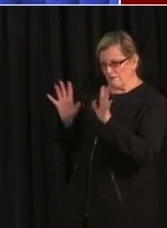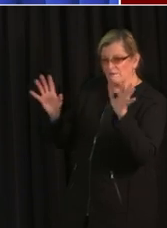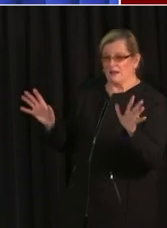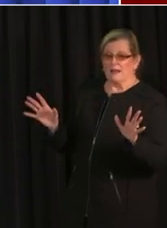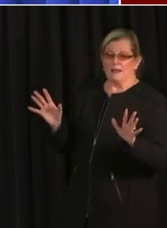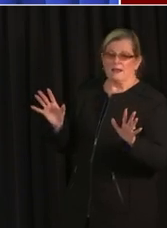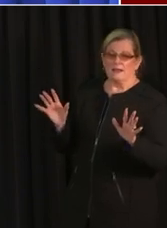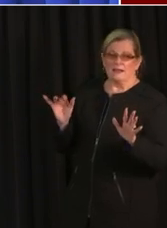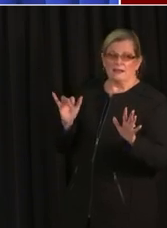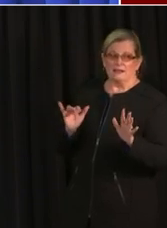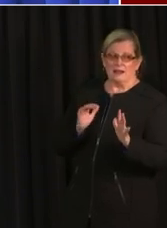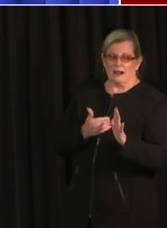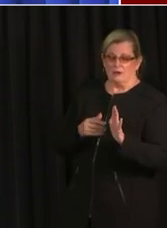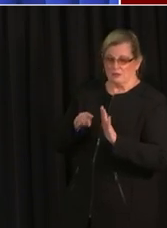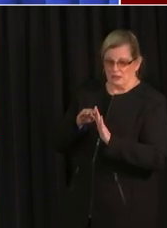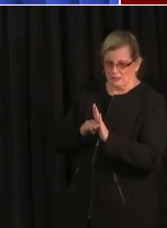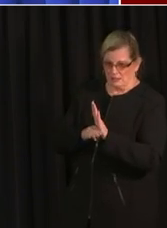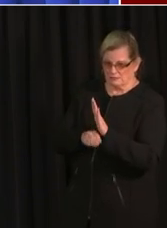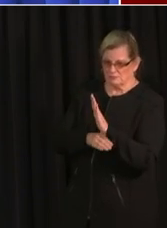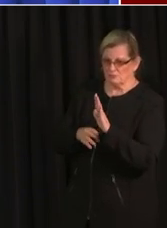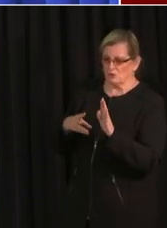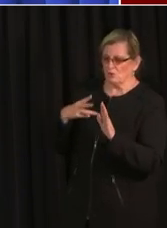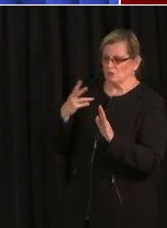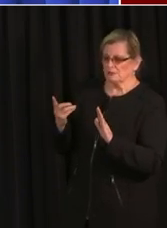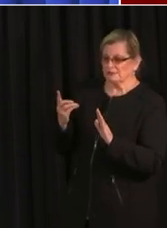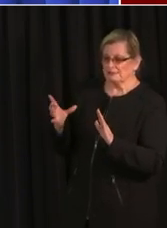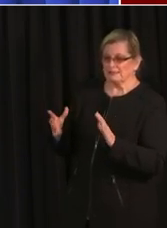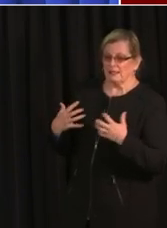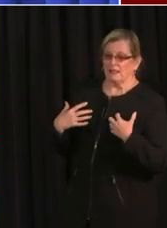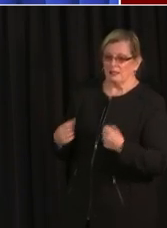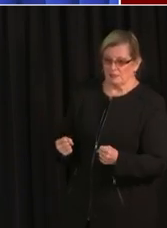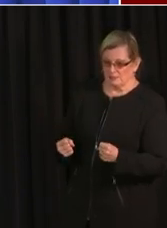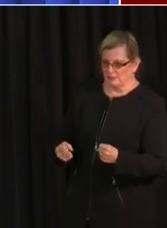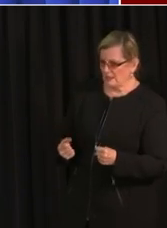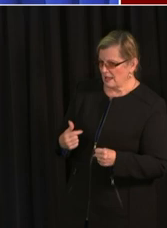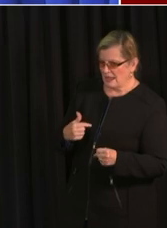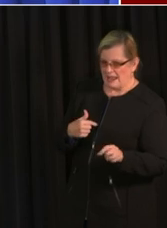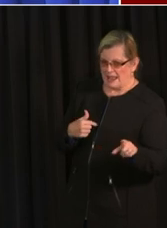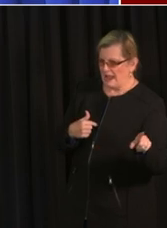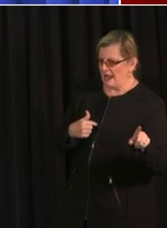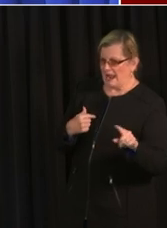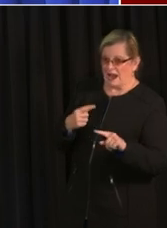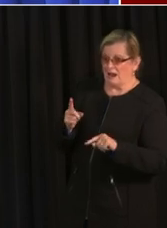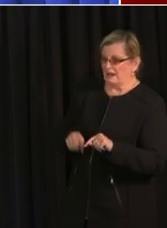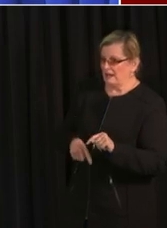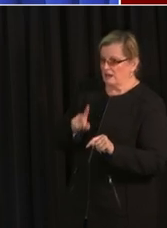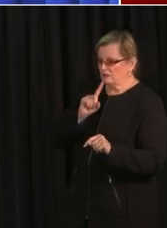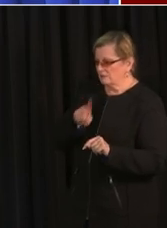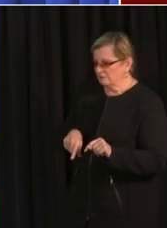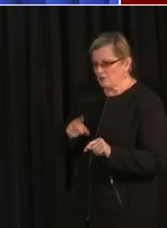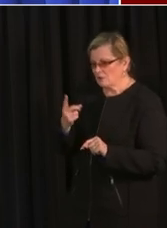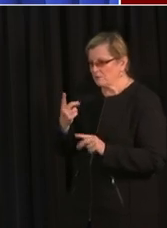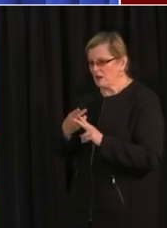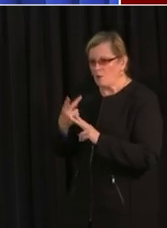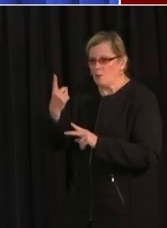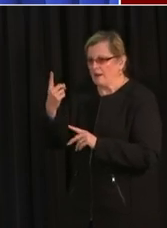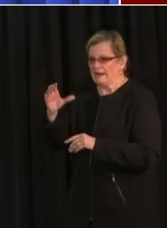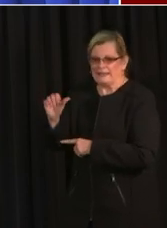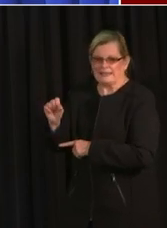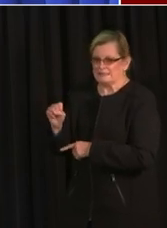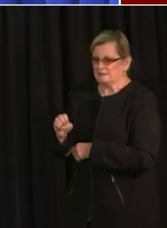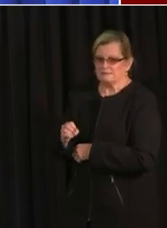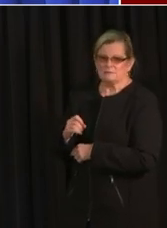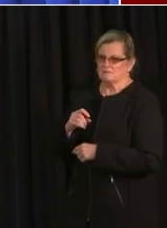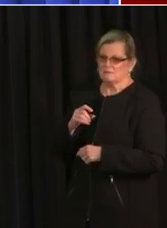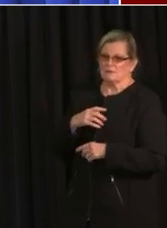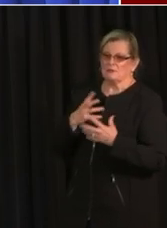and the requirements of DC Health. I can't speak to a specific case, but to date, the